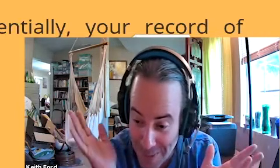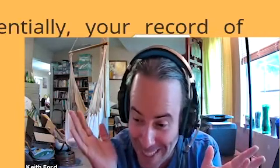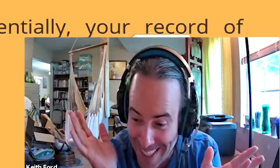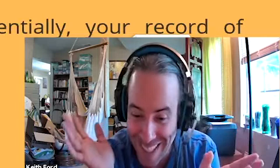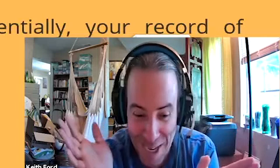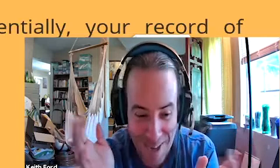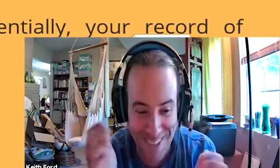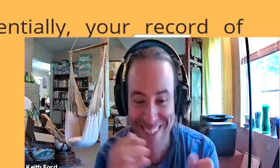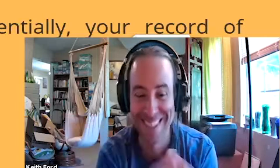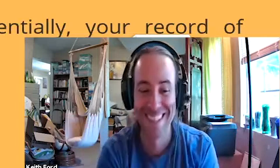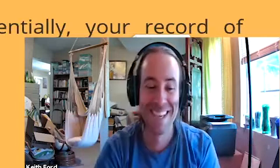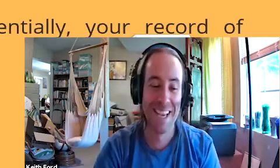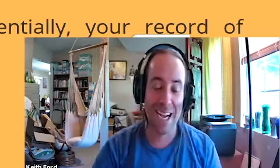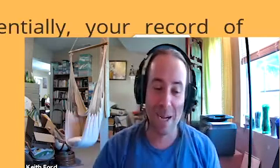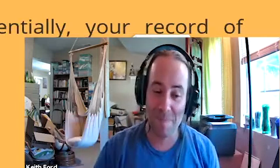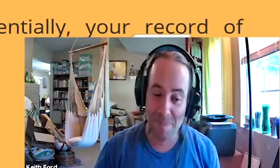if you want.